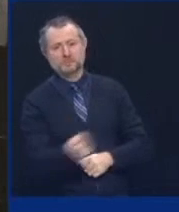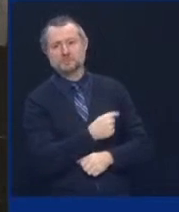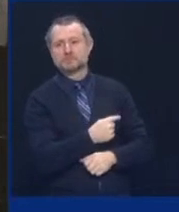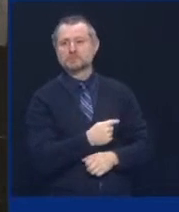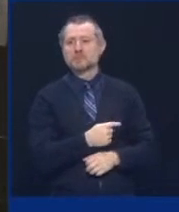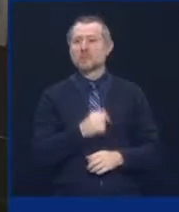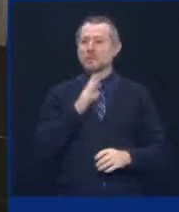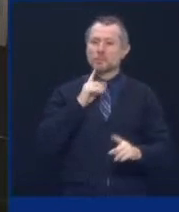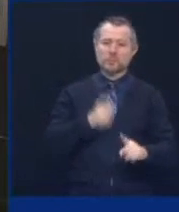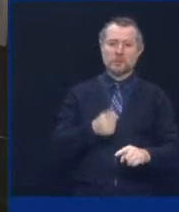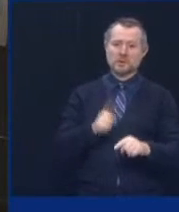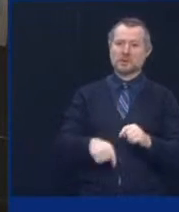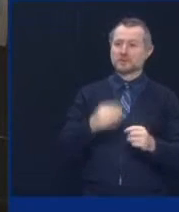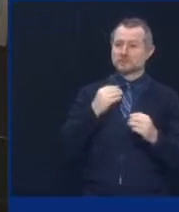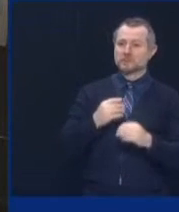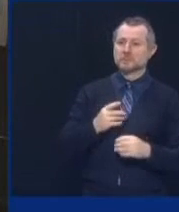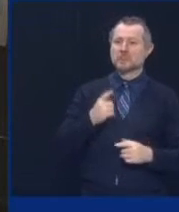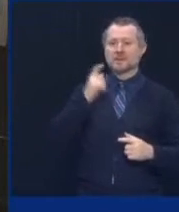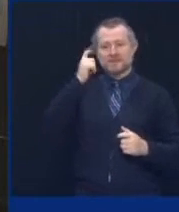Next question.